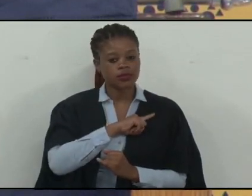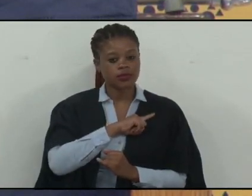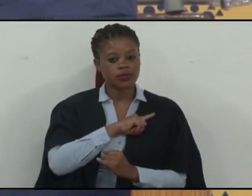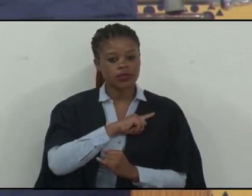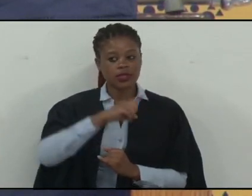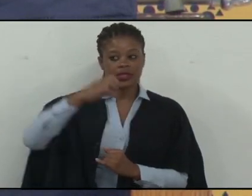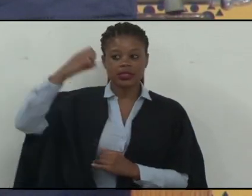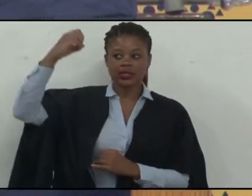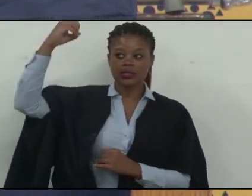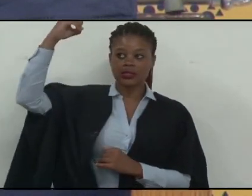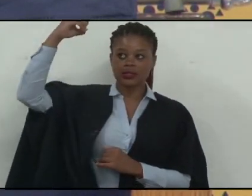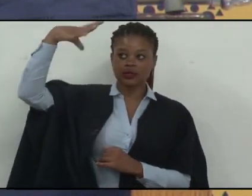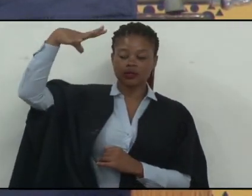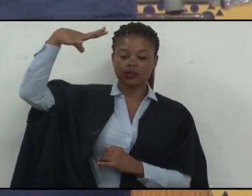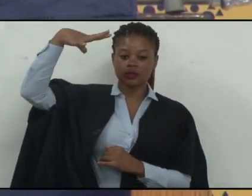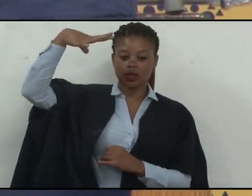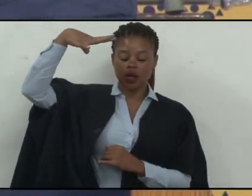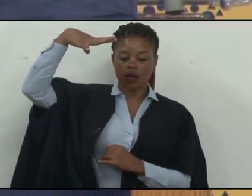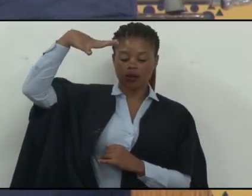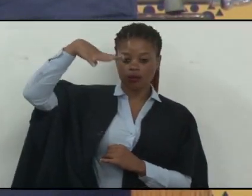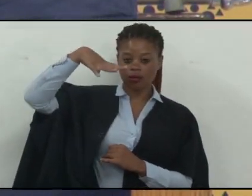sun shines."